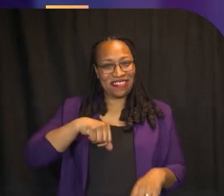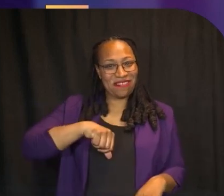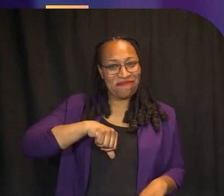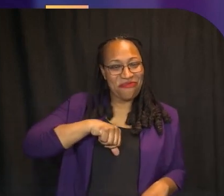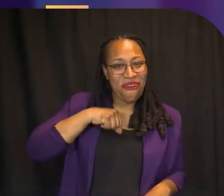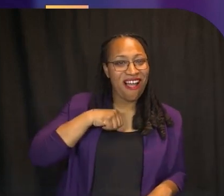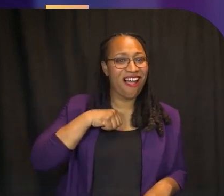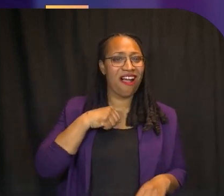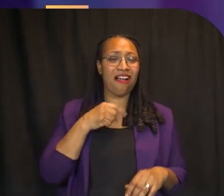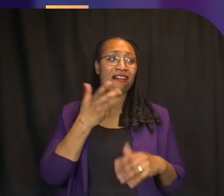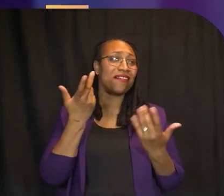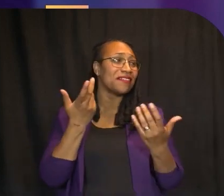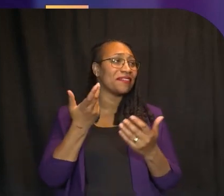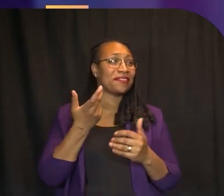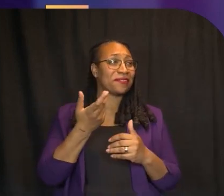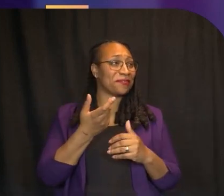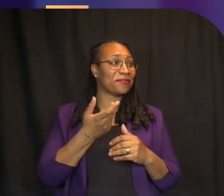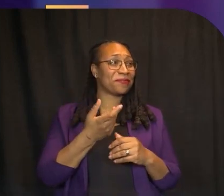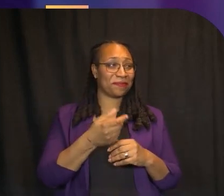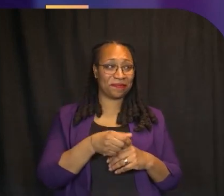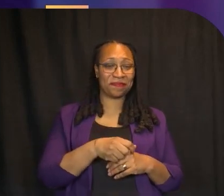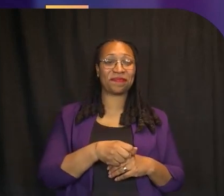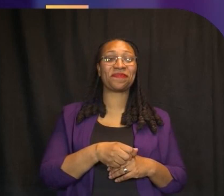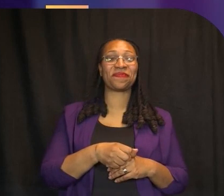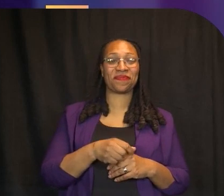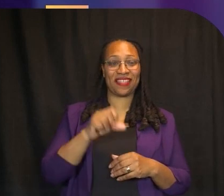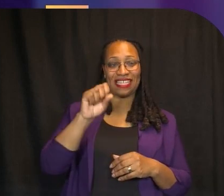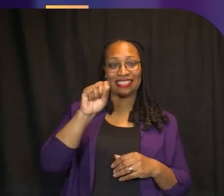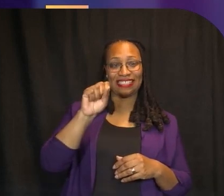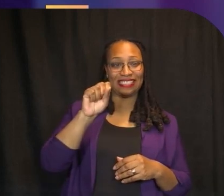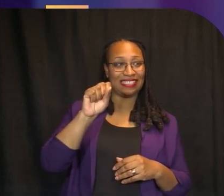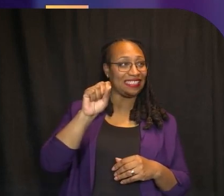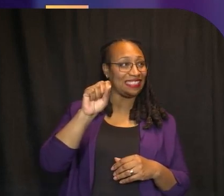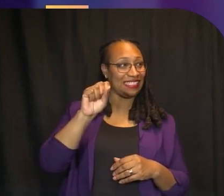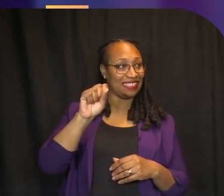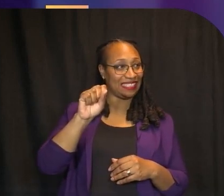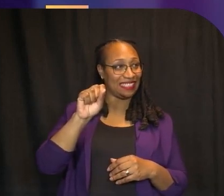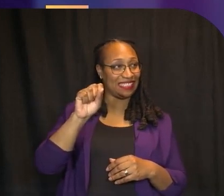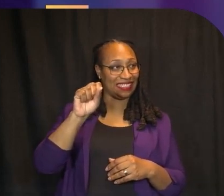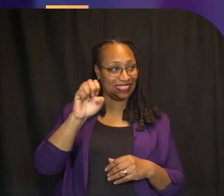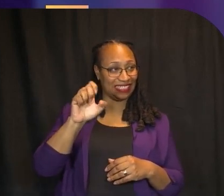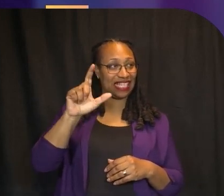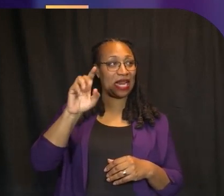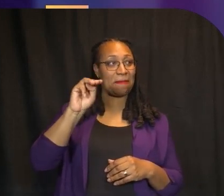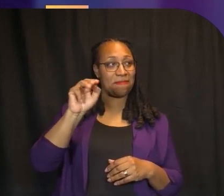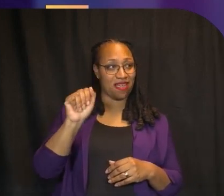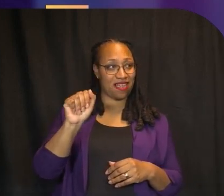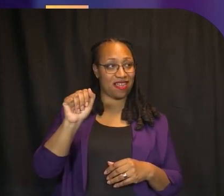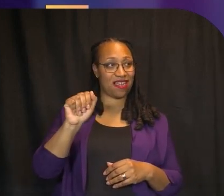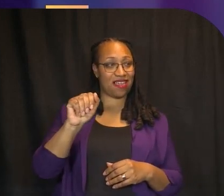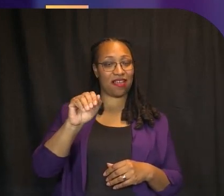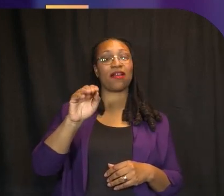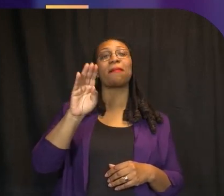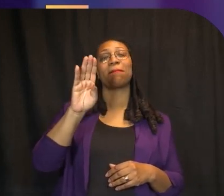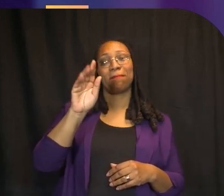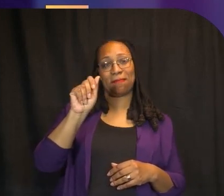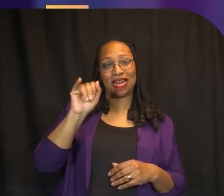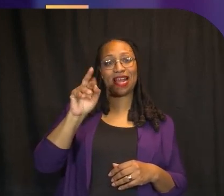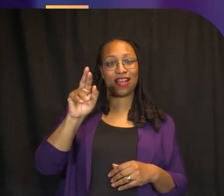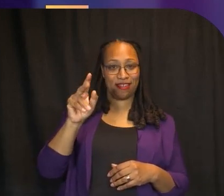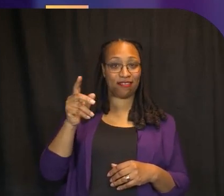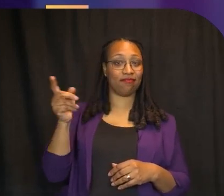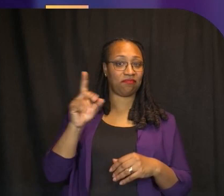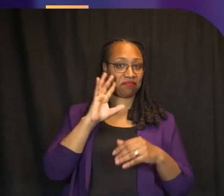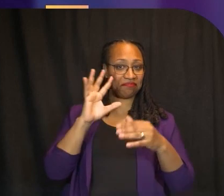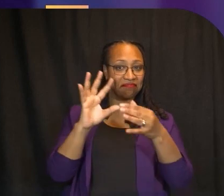shared her journey through MS and is a member of the disability community. When powerful voices like Selma's join the movement, we are